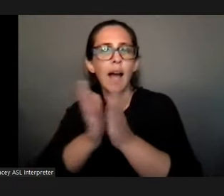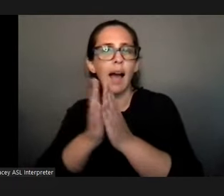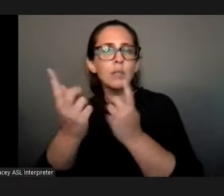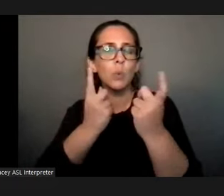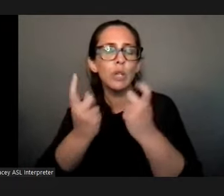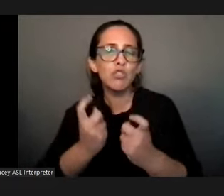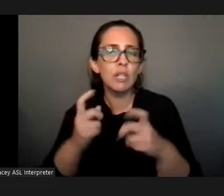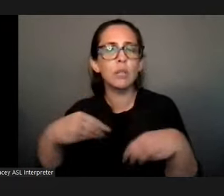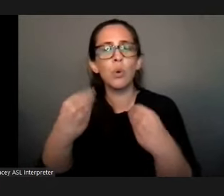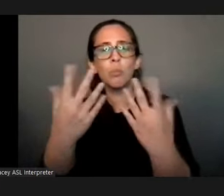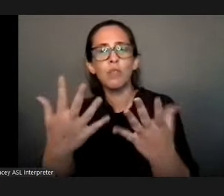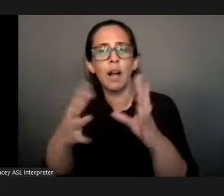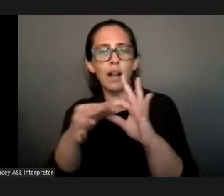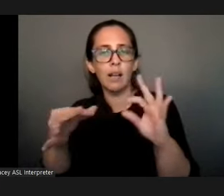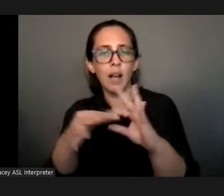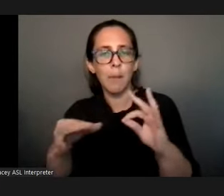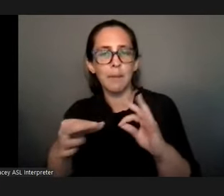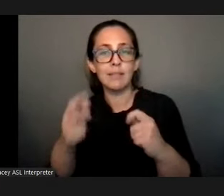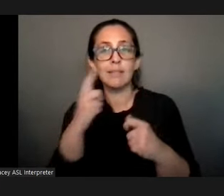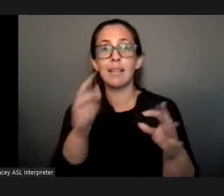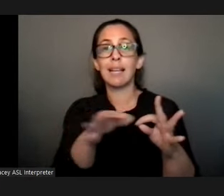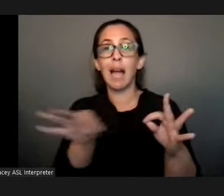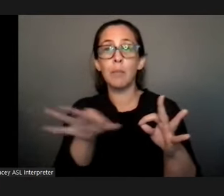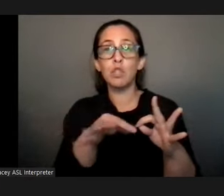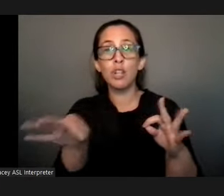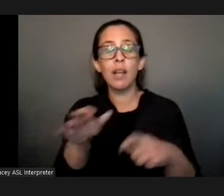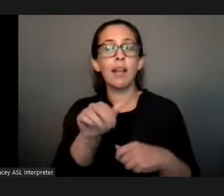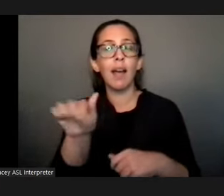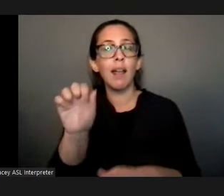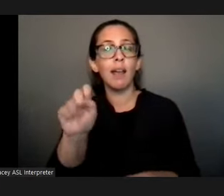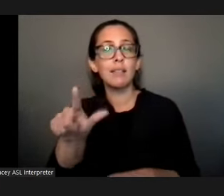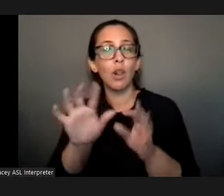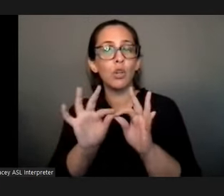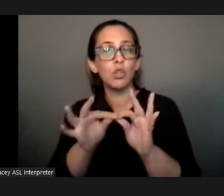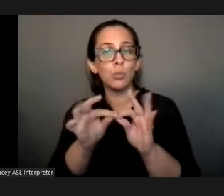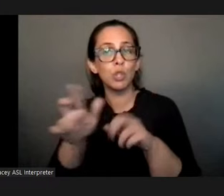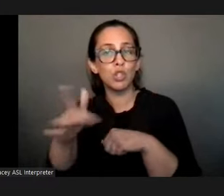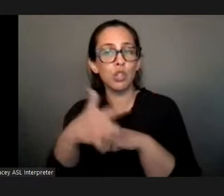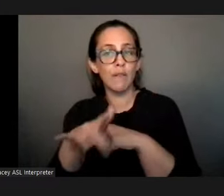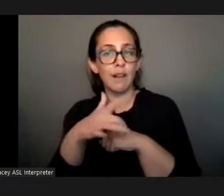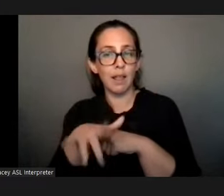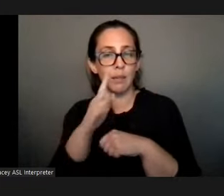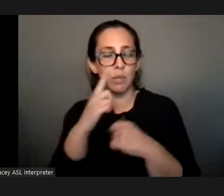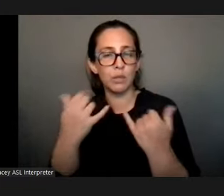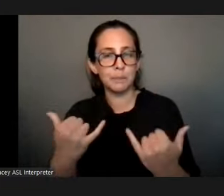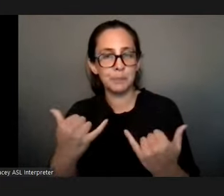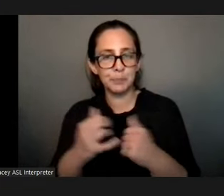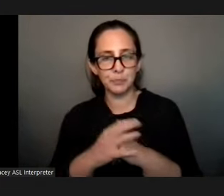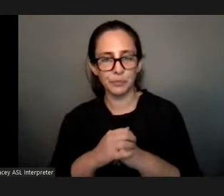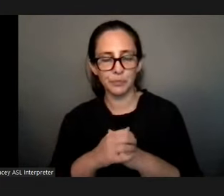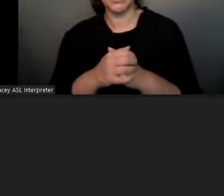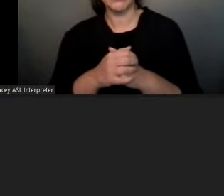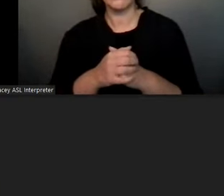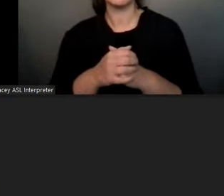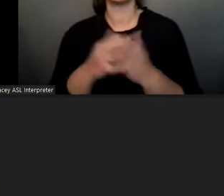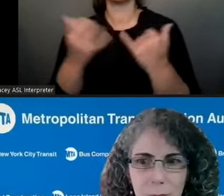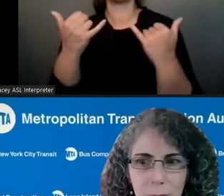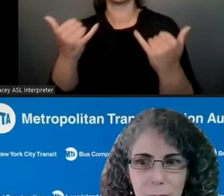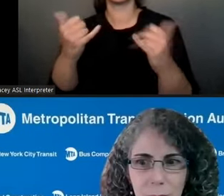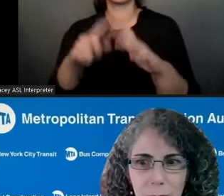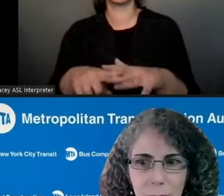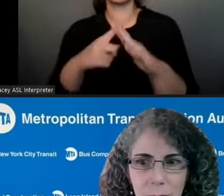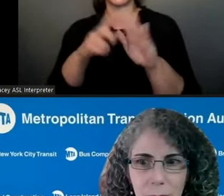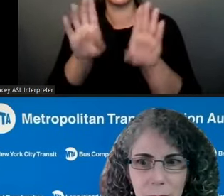comments. CART captioning and American Sign Language interpreters are available at today's webinar. We will now start with